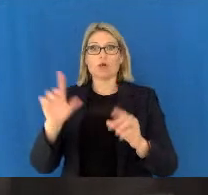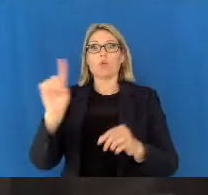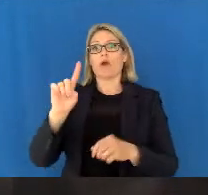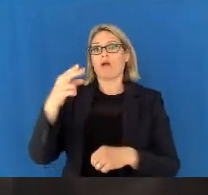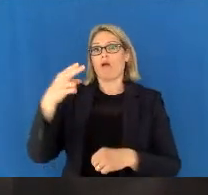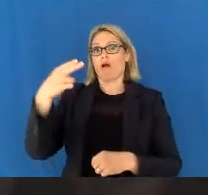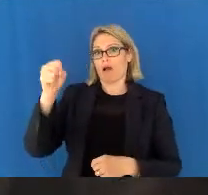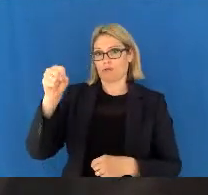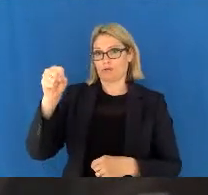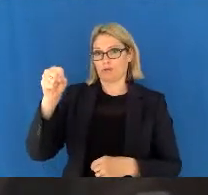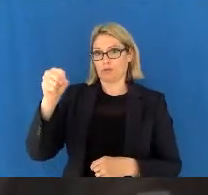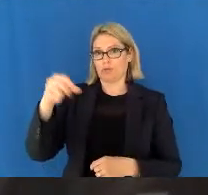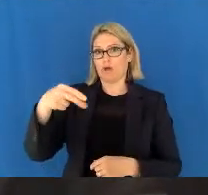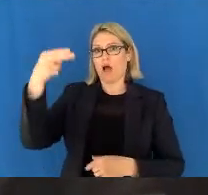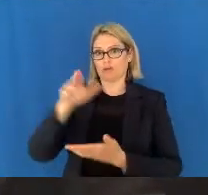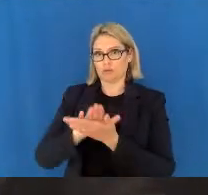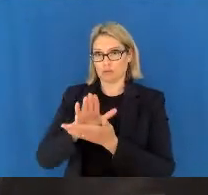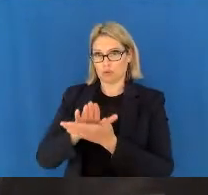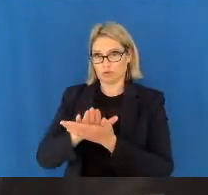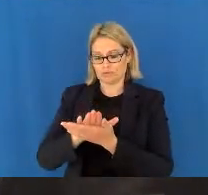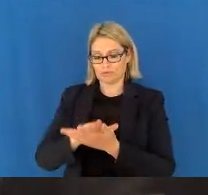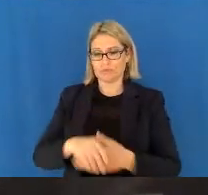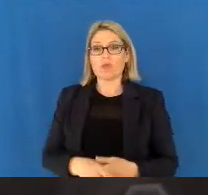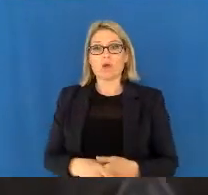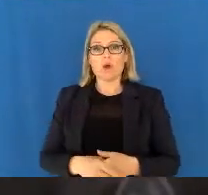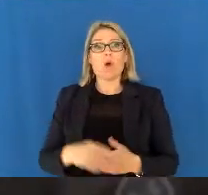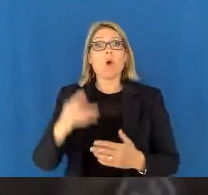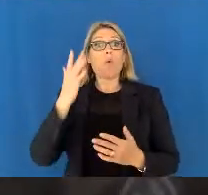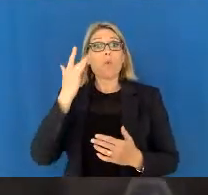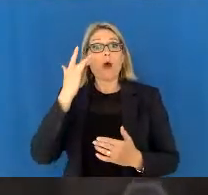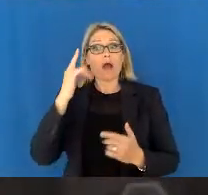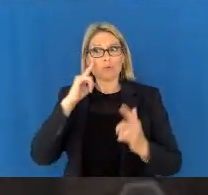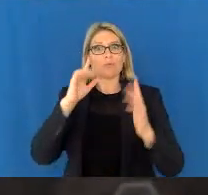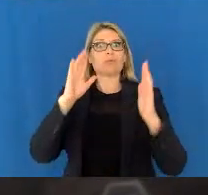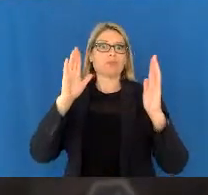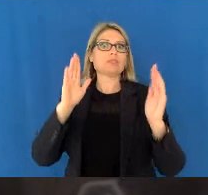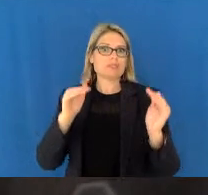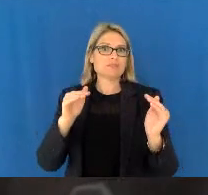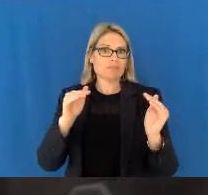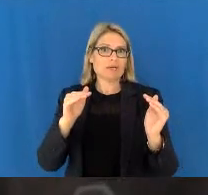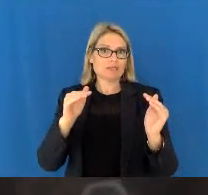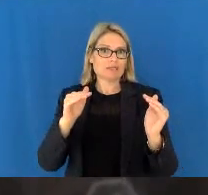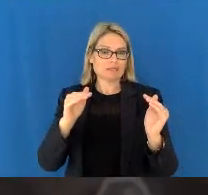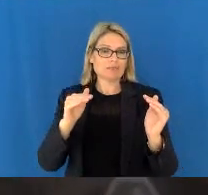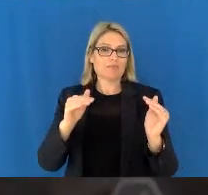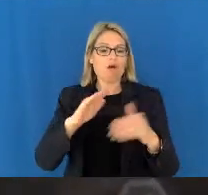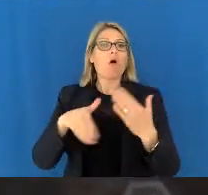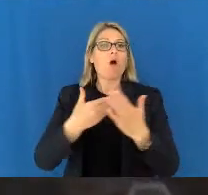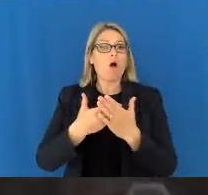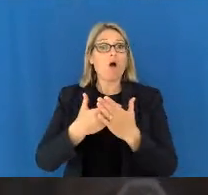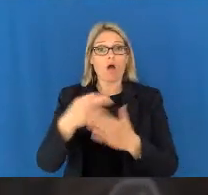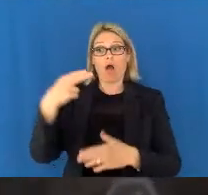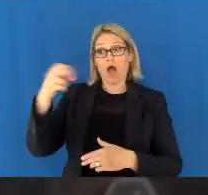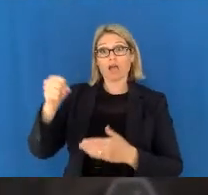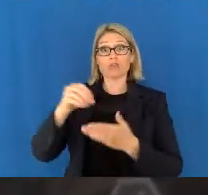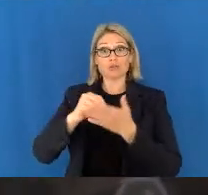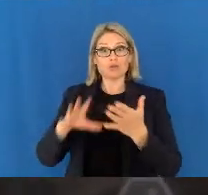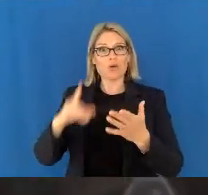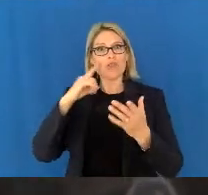level. Certainly, that's because we were expecting to have all the high school students in